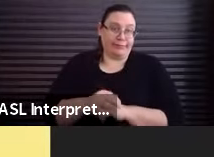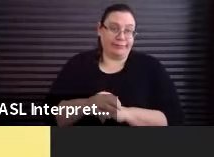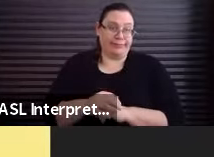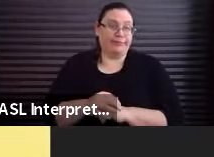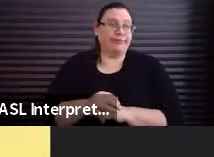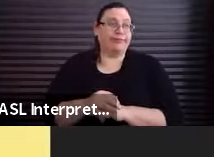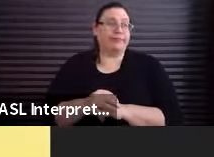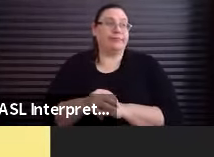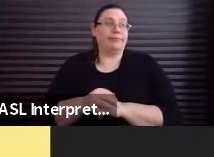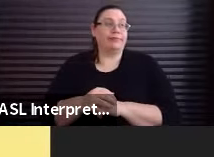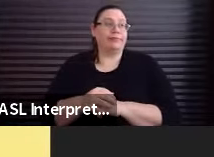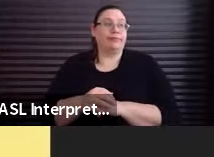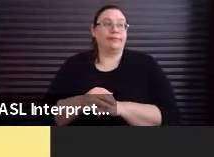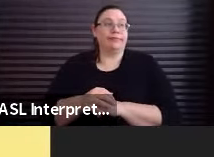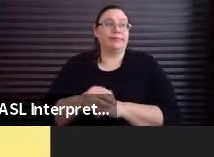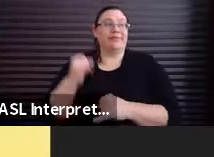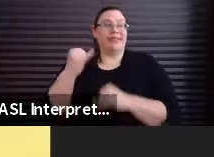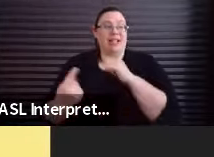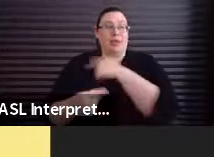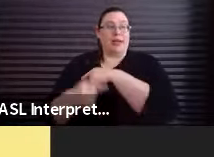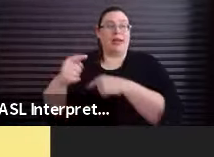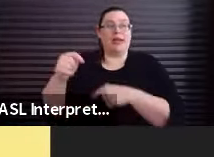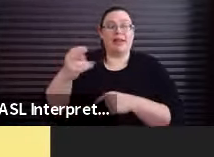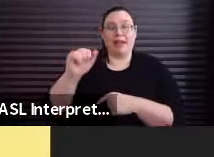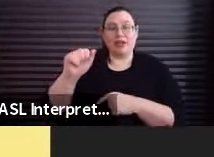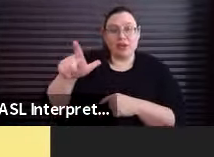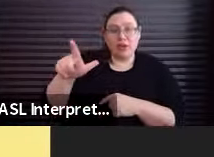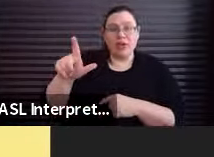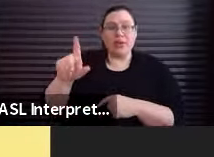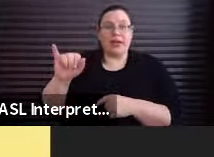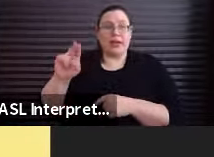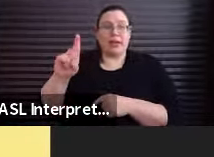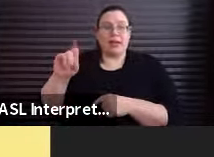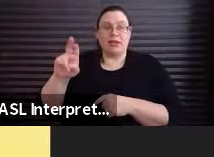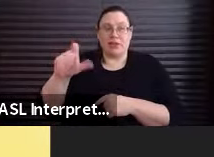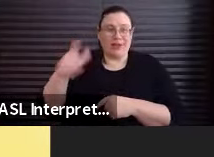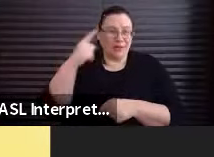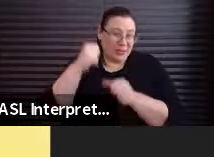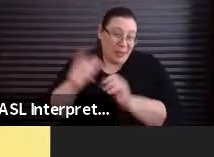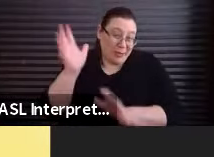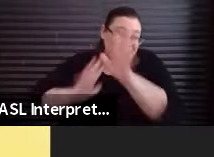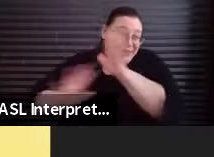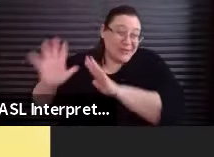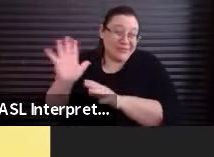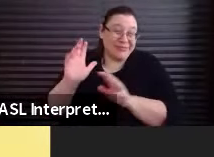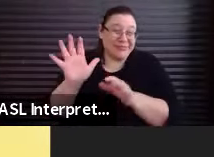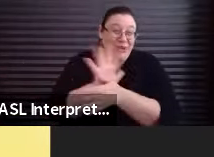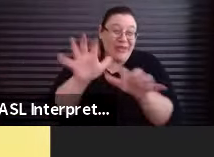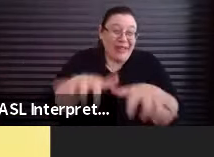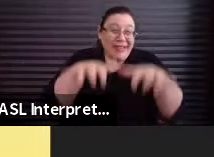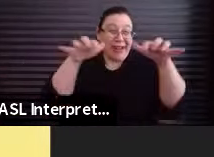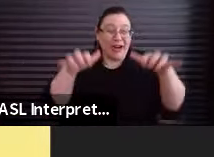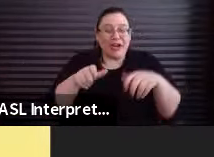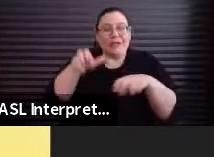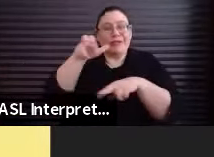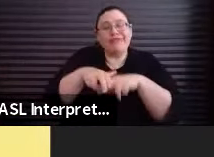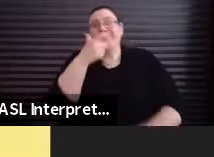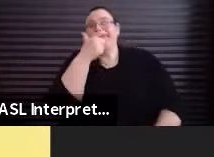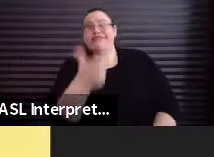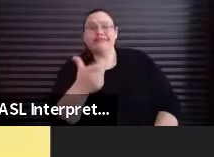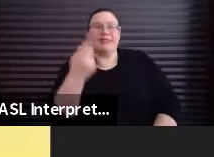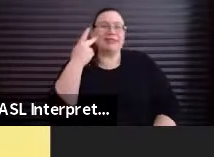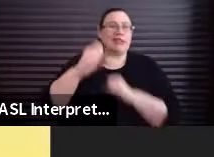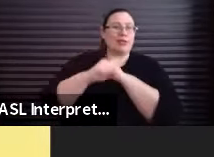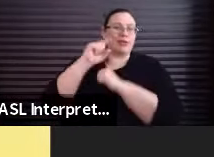Now, theatrical industrial exhibition, you may remember back when we used to go to movie theaters and you'd be sitting in the movie theater and you'd watch a Coke